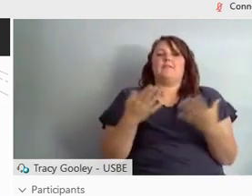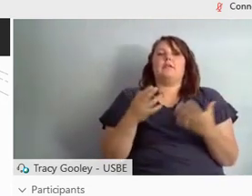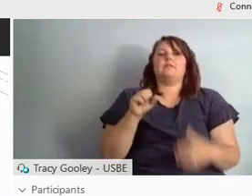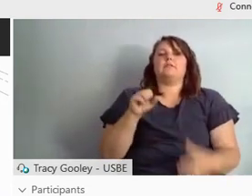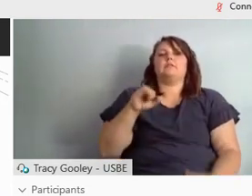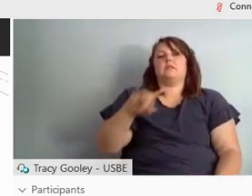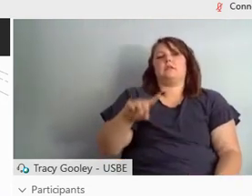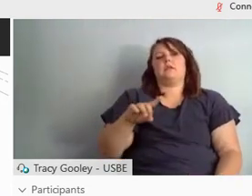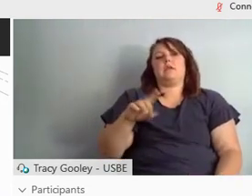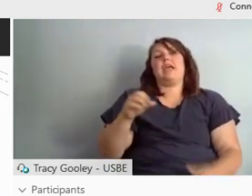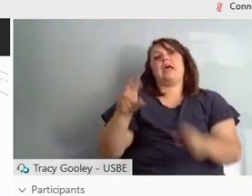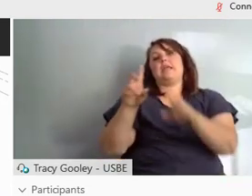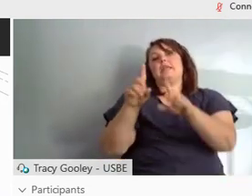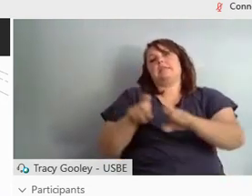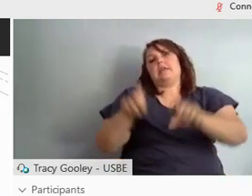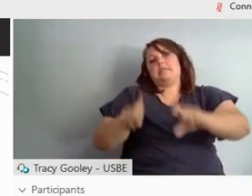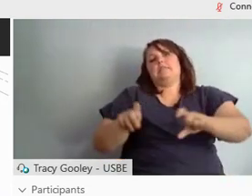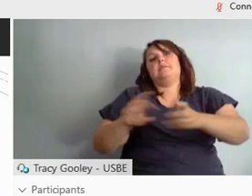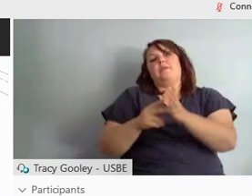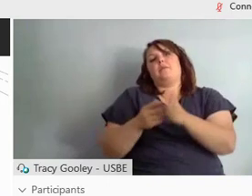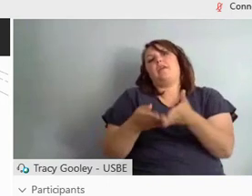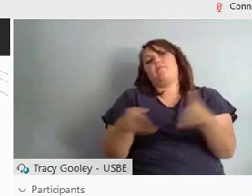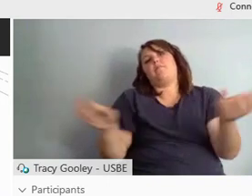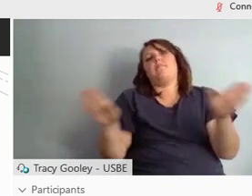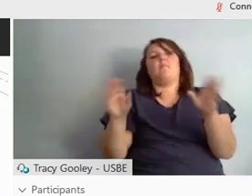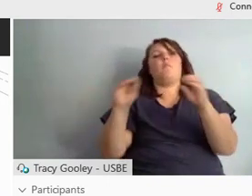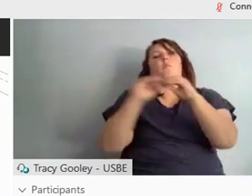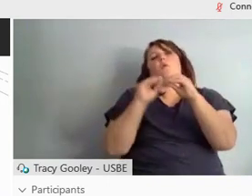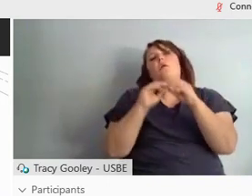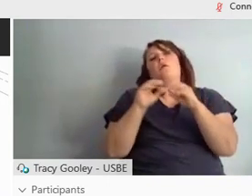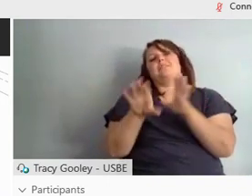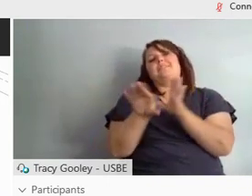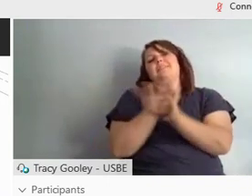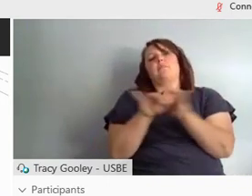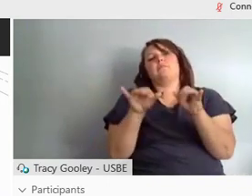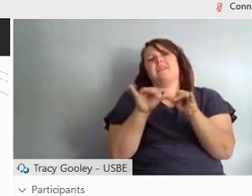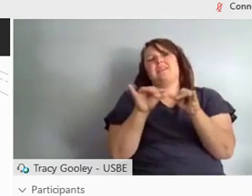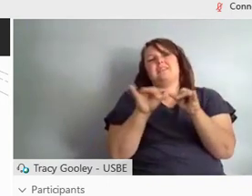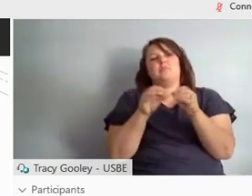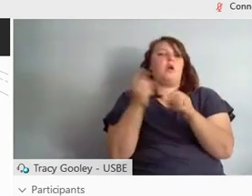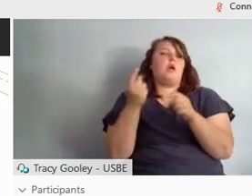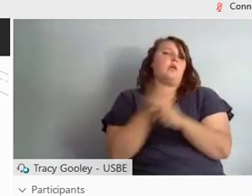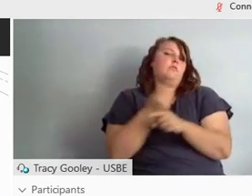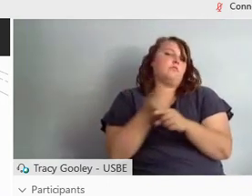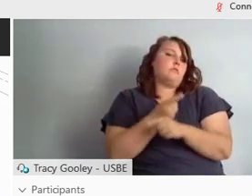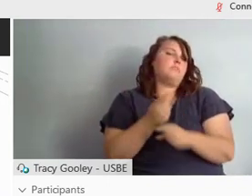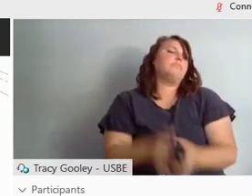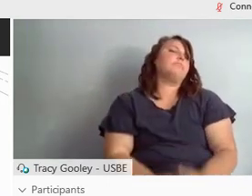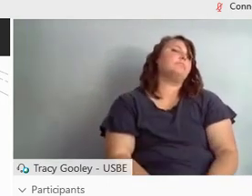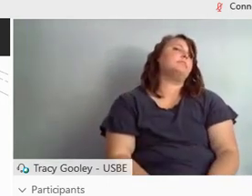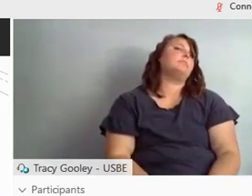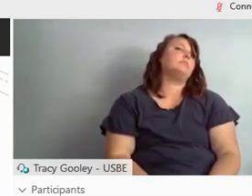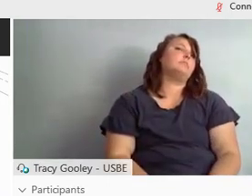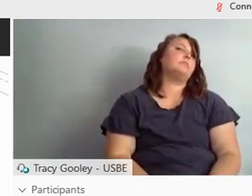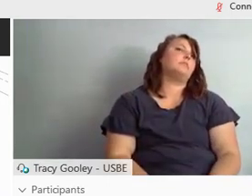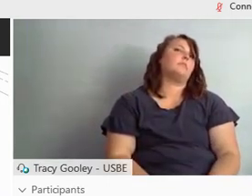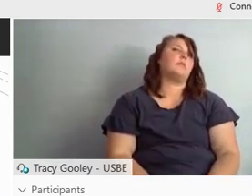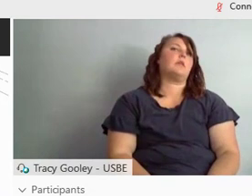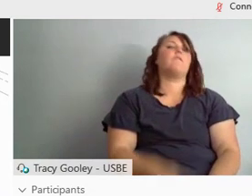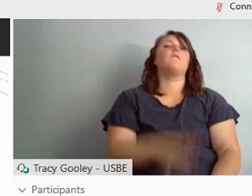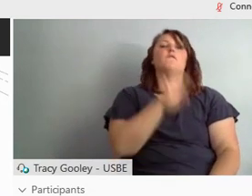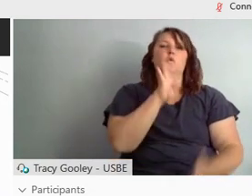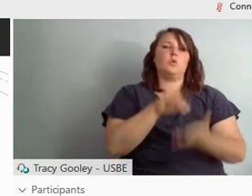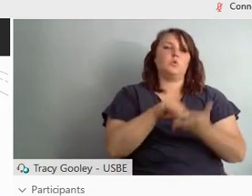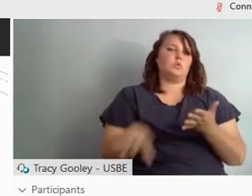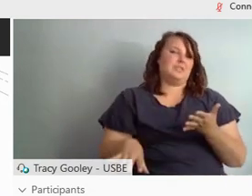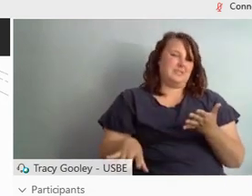an SSID and assessed so that we can have a larger sample size and have a more accurate evaluation of the programs. Those